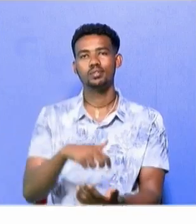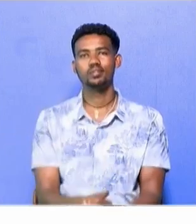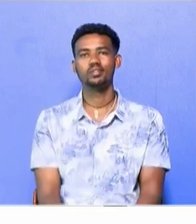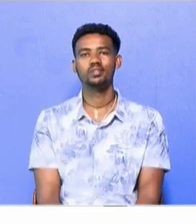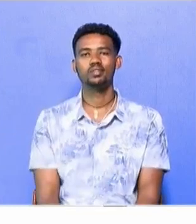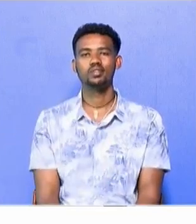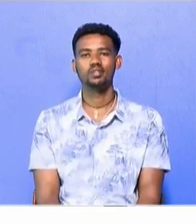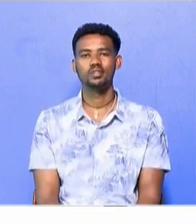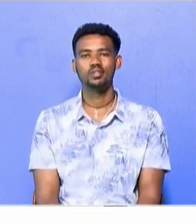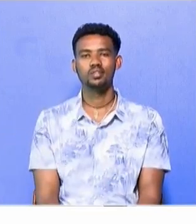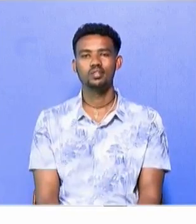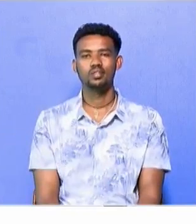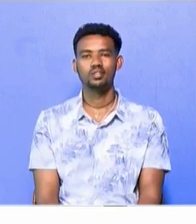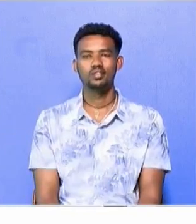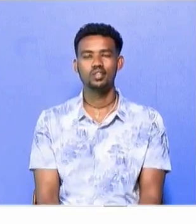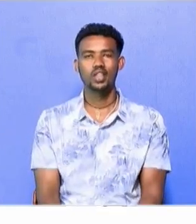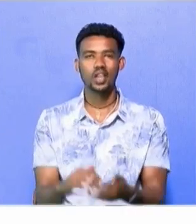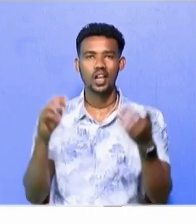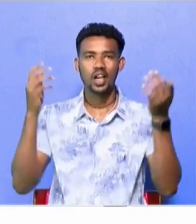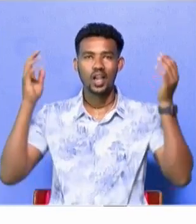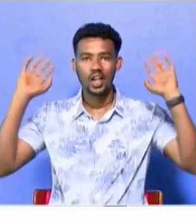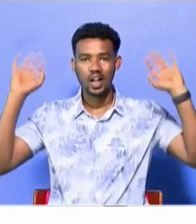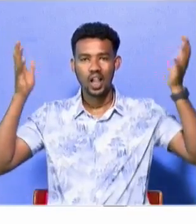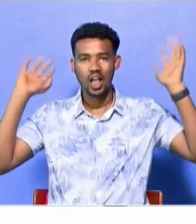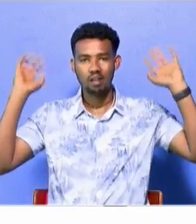We said, clap.